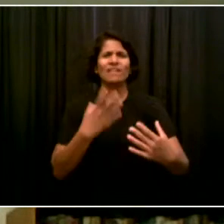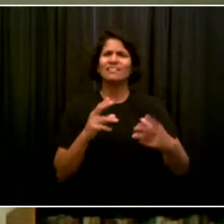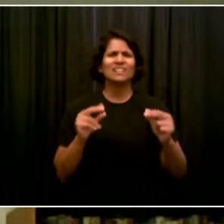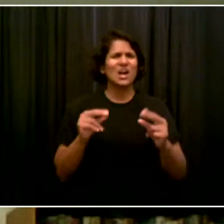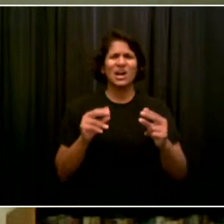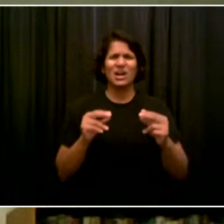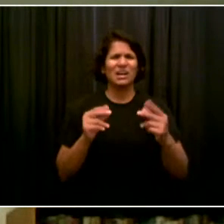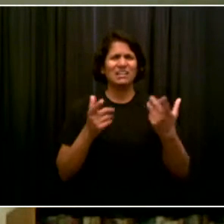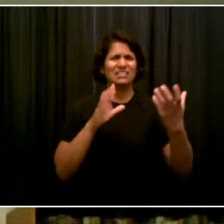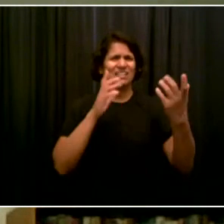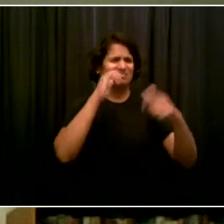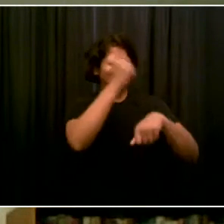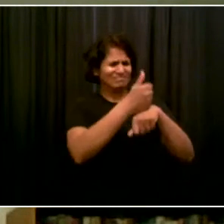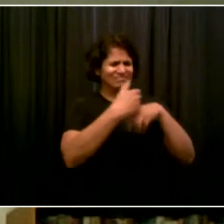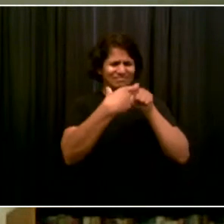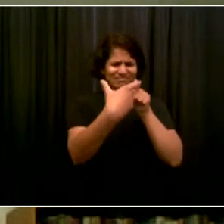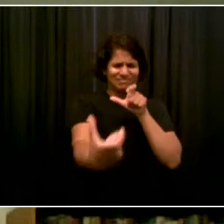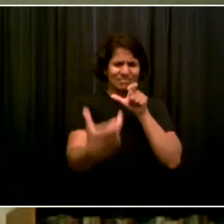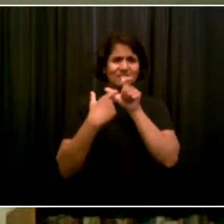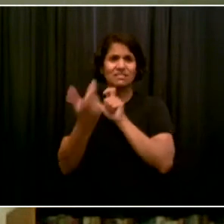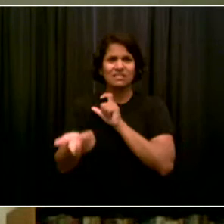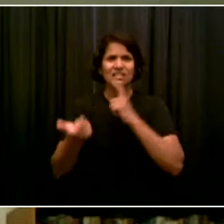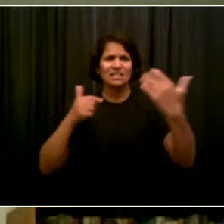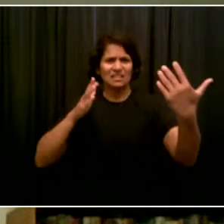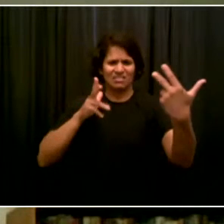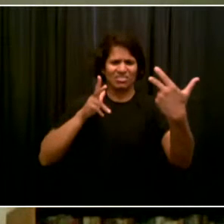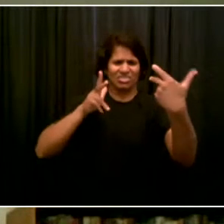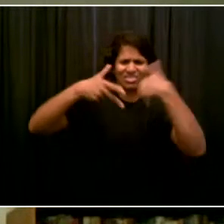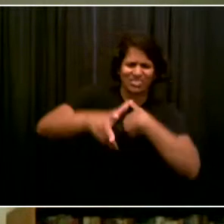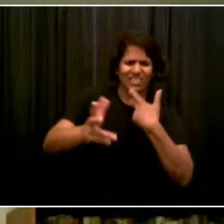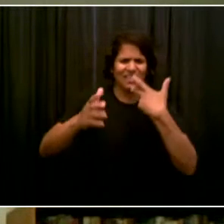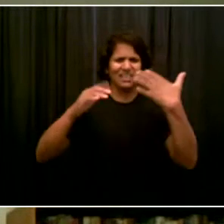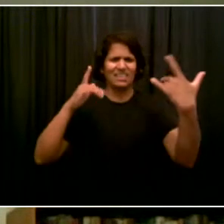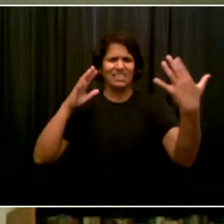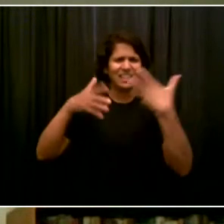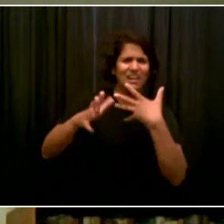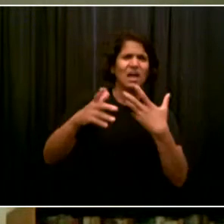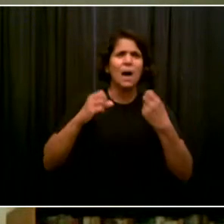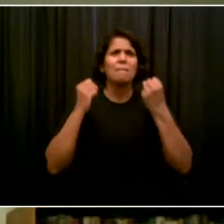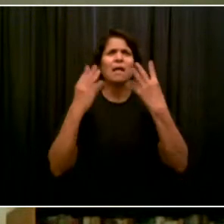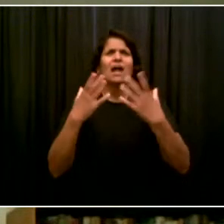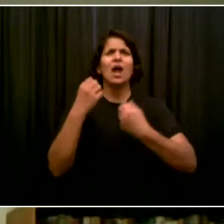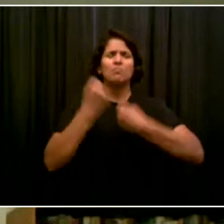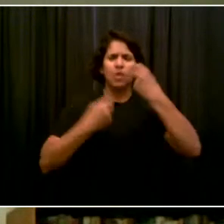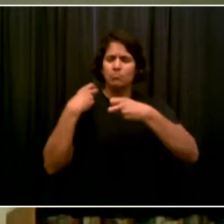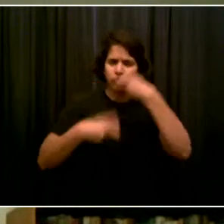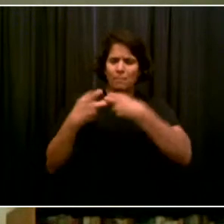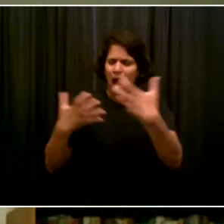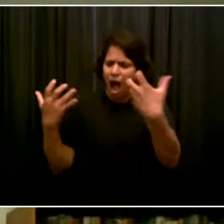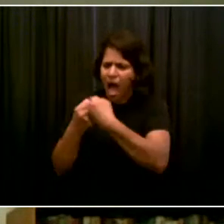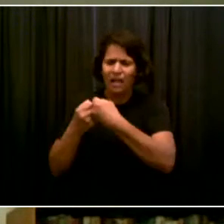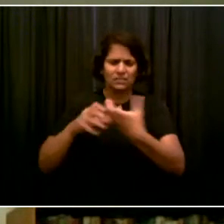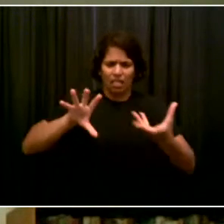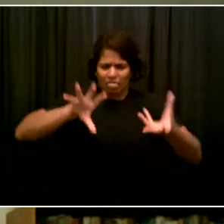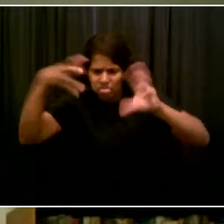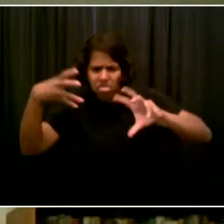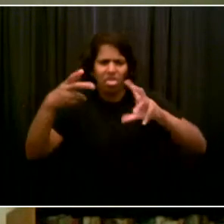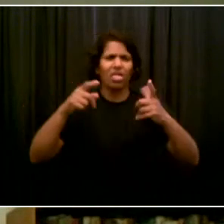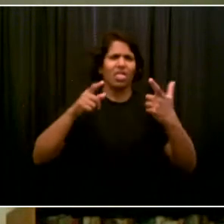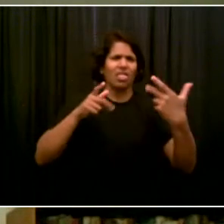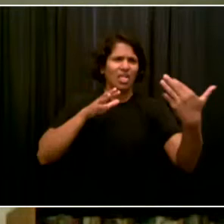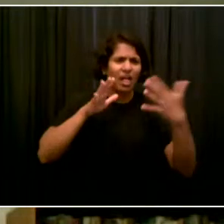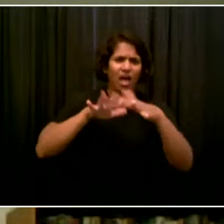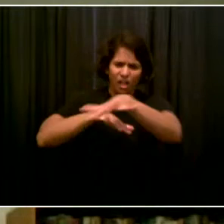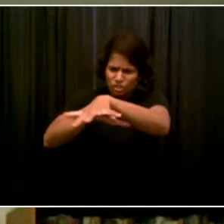still essential. But I applaud this administration, first of all, a number of years ago for recognizing that the BQE as it